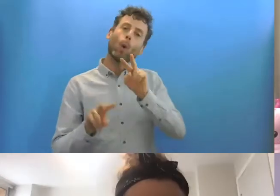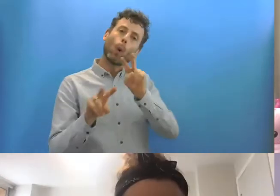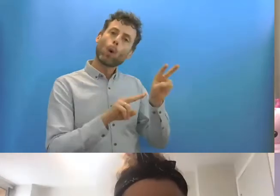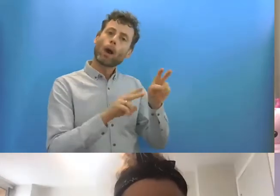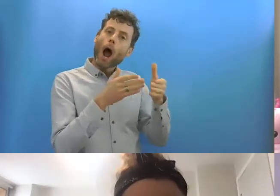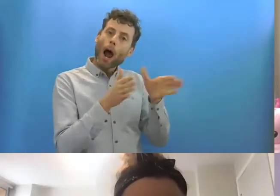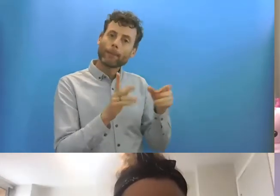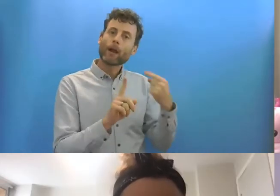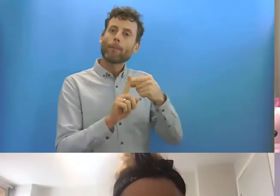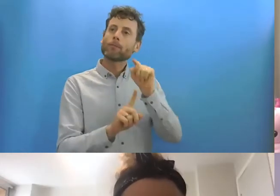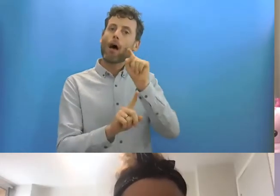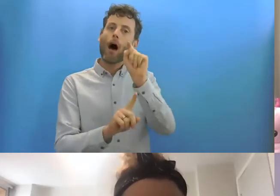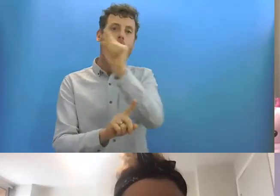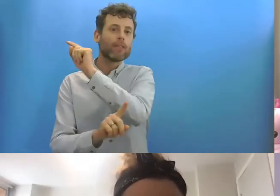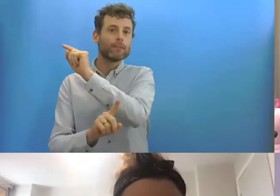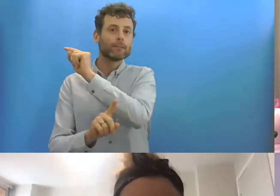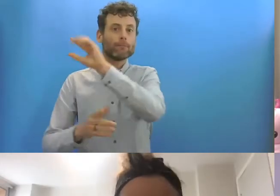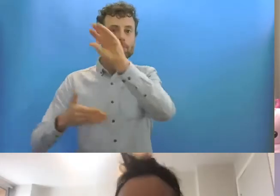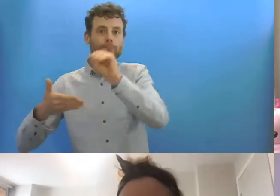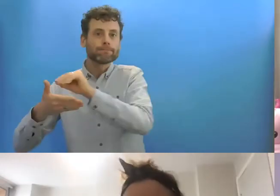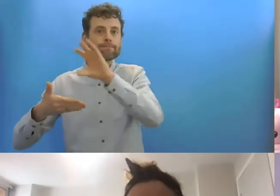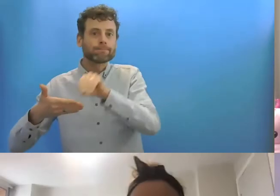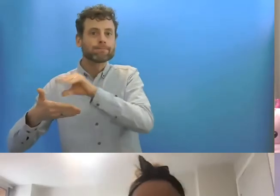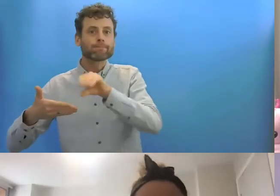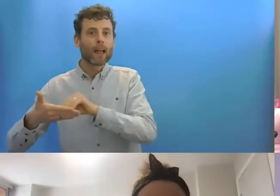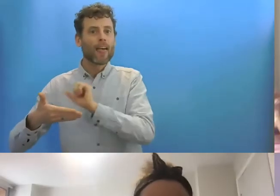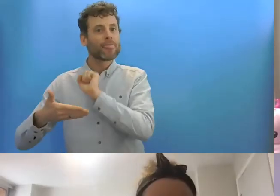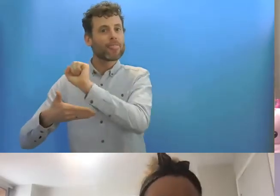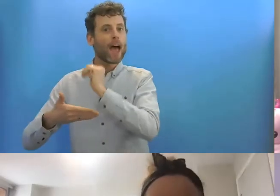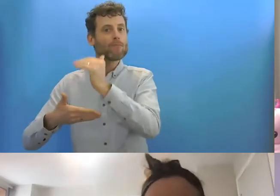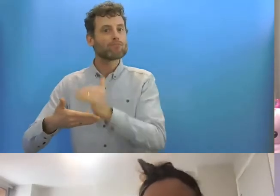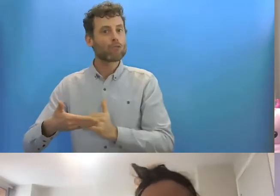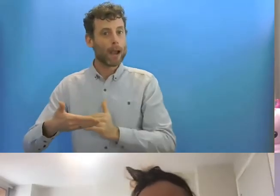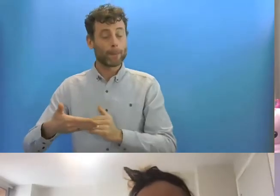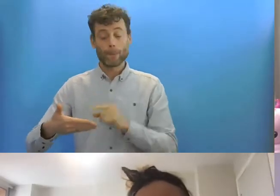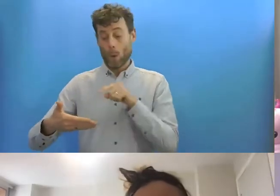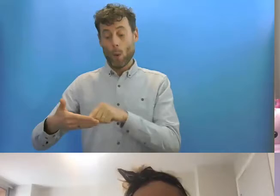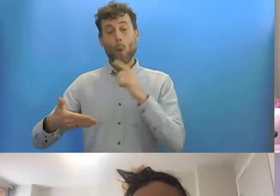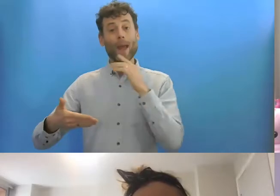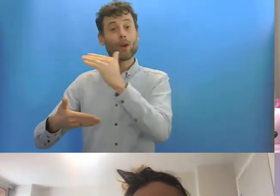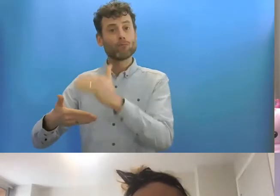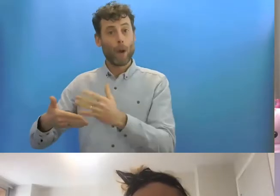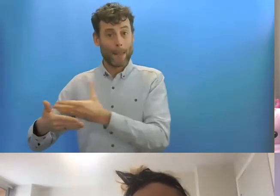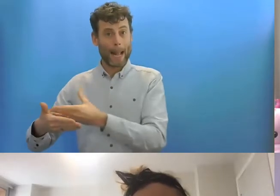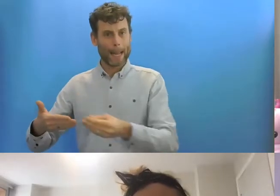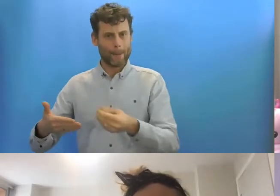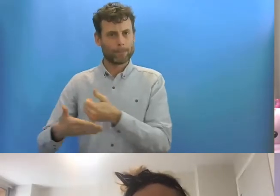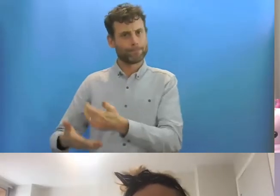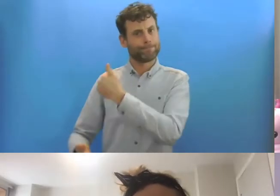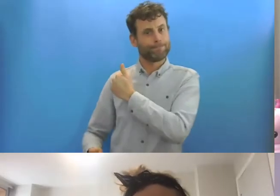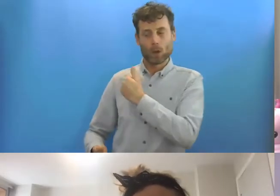gaps. Gaps in their programme. Where have we not got work that they need work to make a full programme?